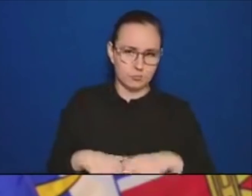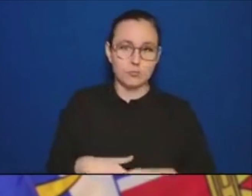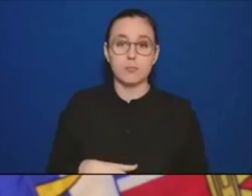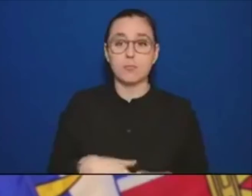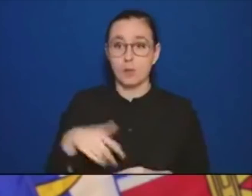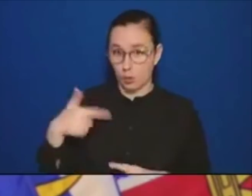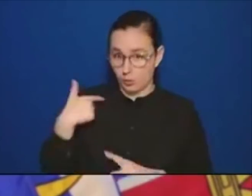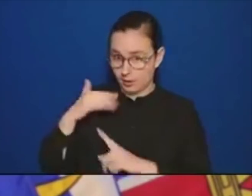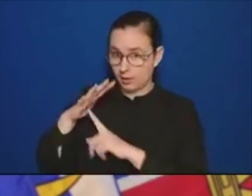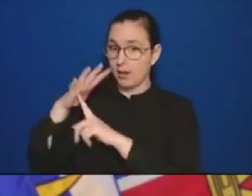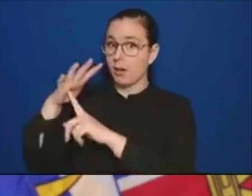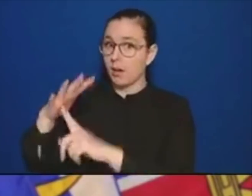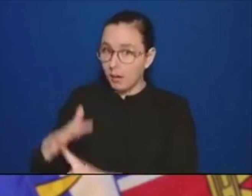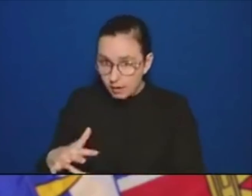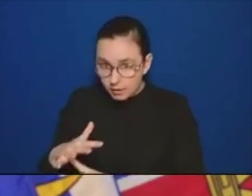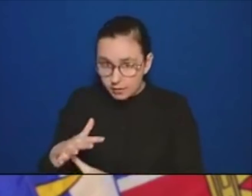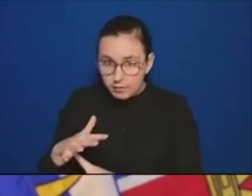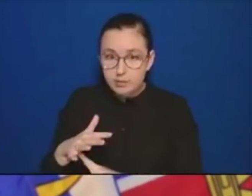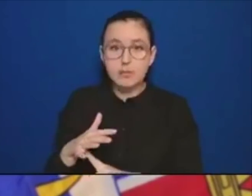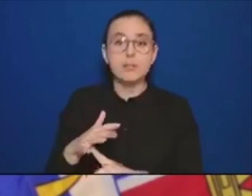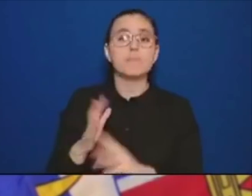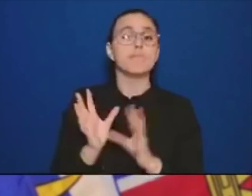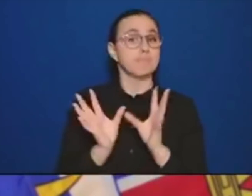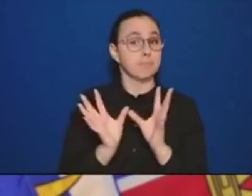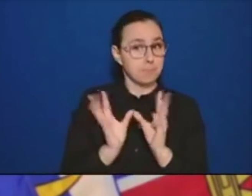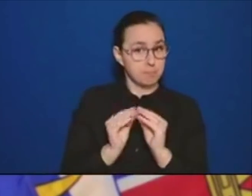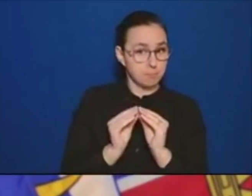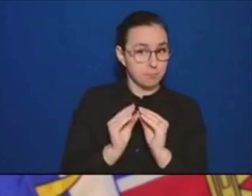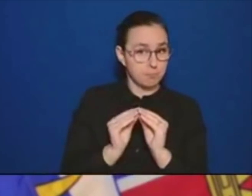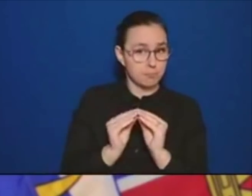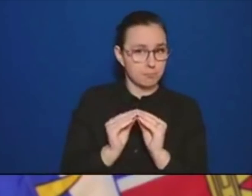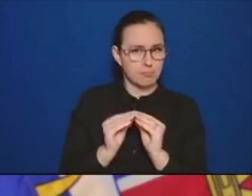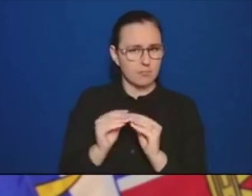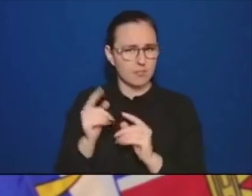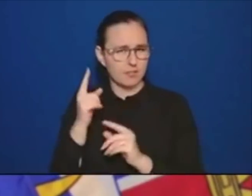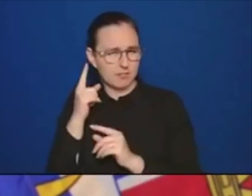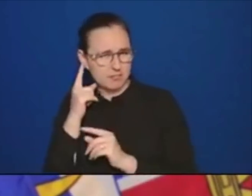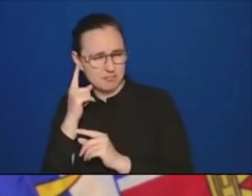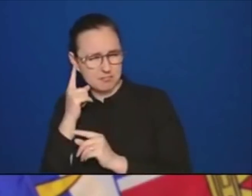I'll wait for that to finish.